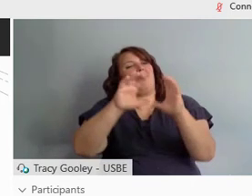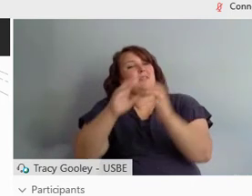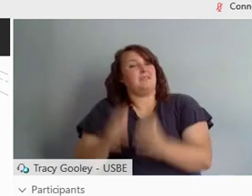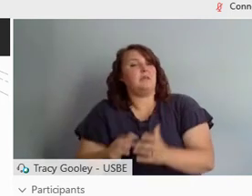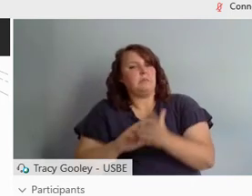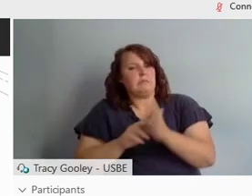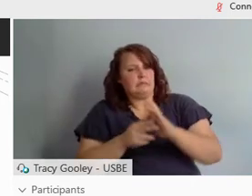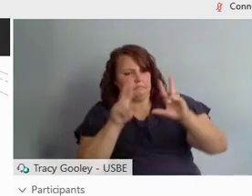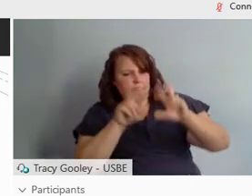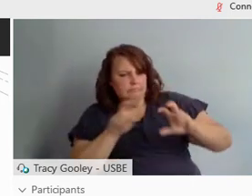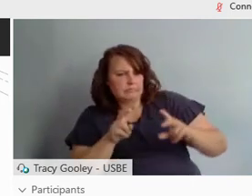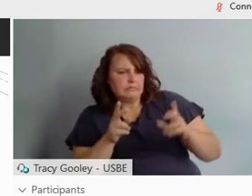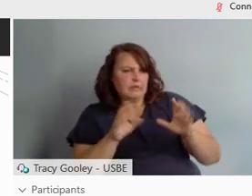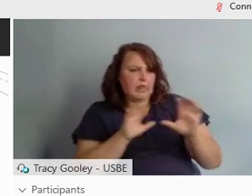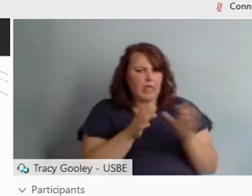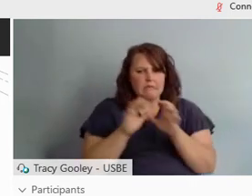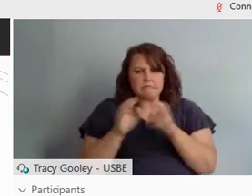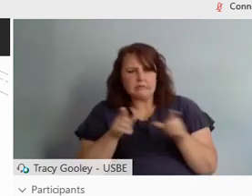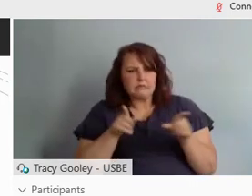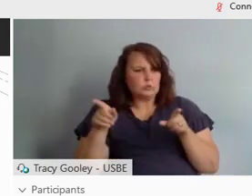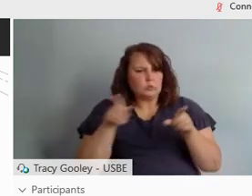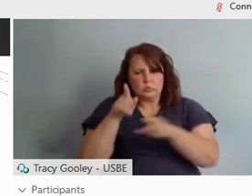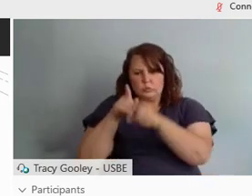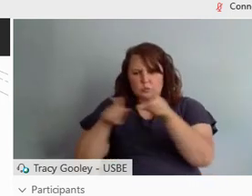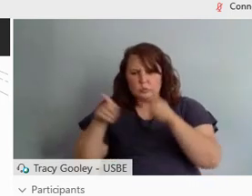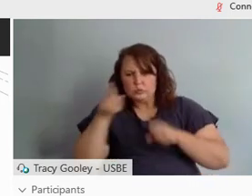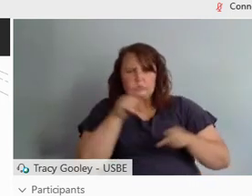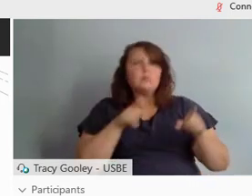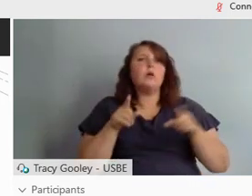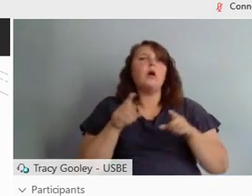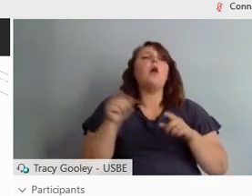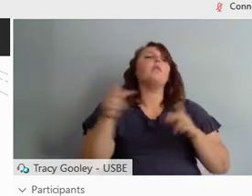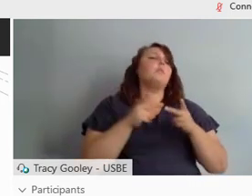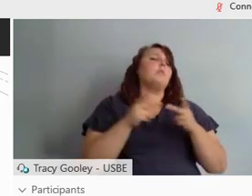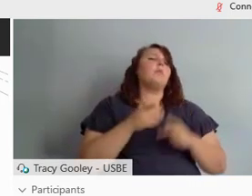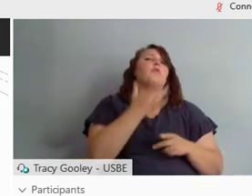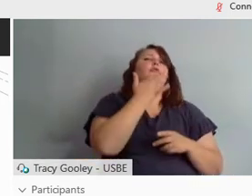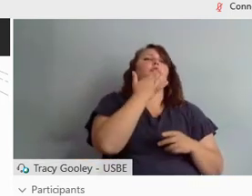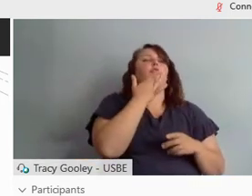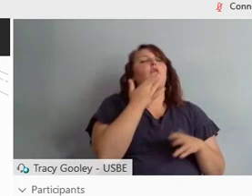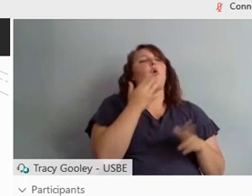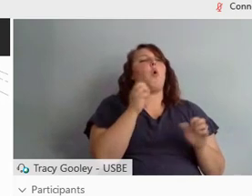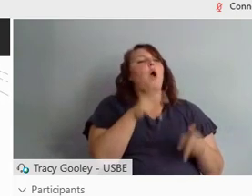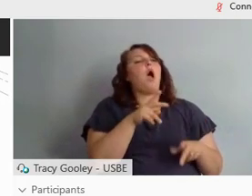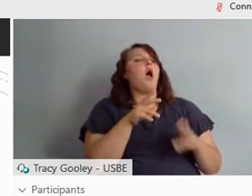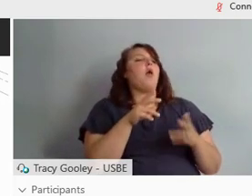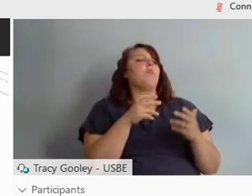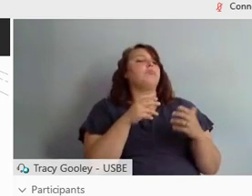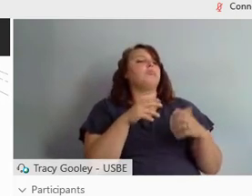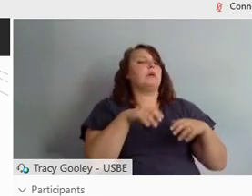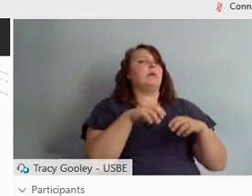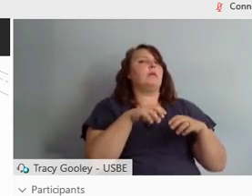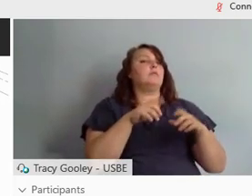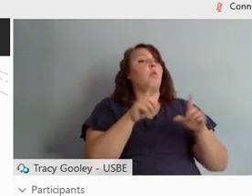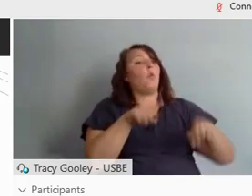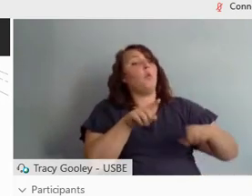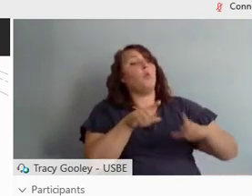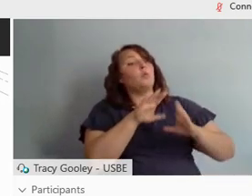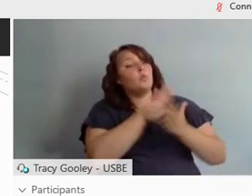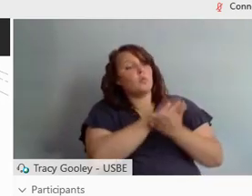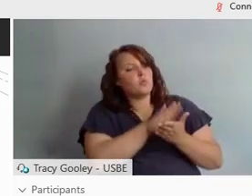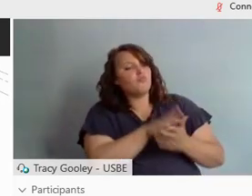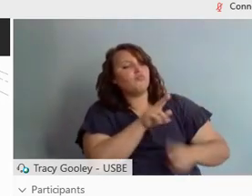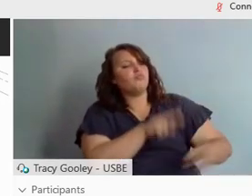the classes and where students will go, and other places that like to give the students a couple of weeks attending